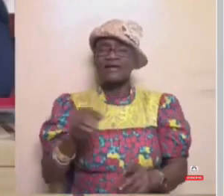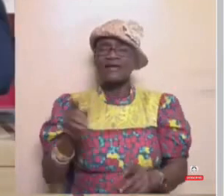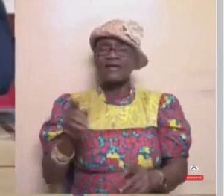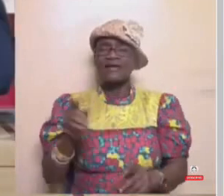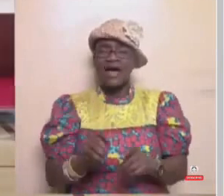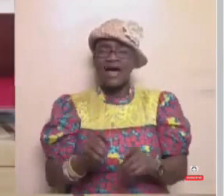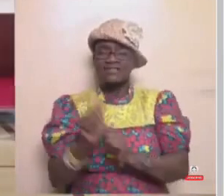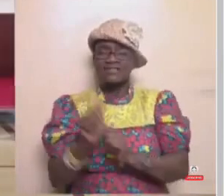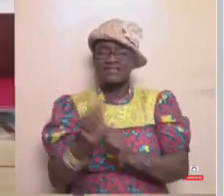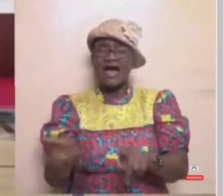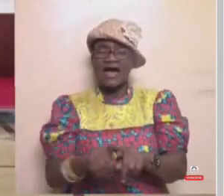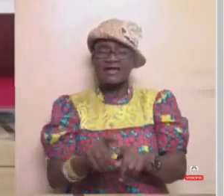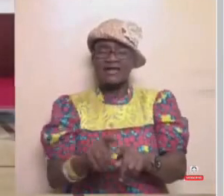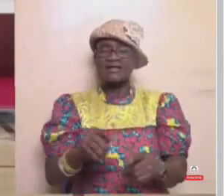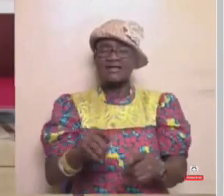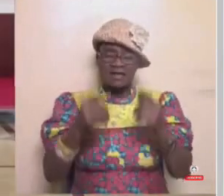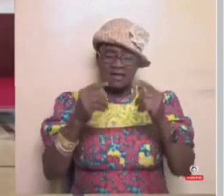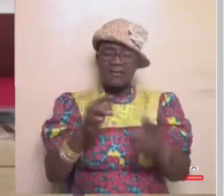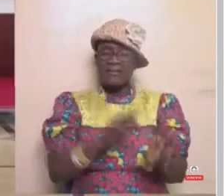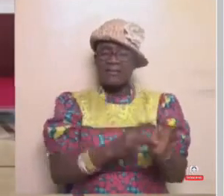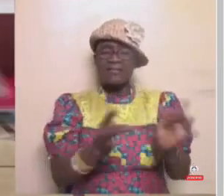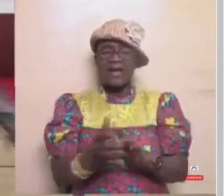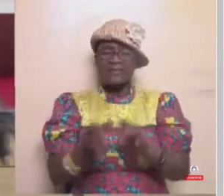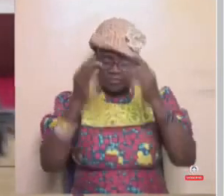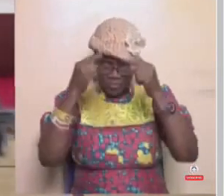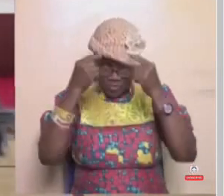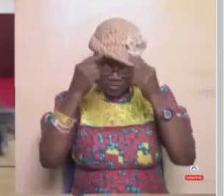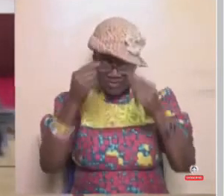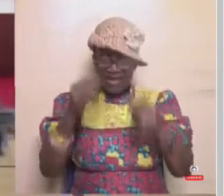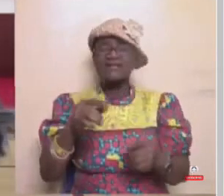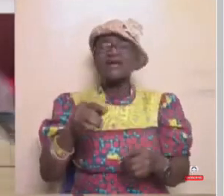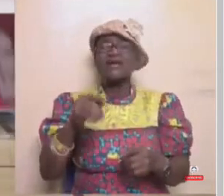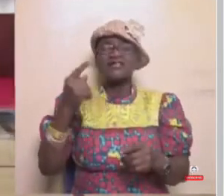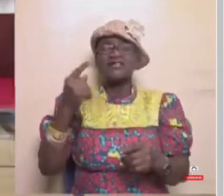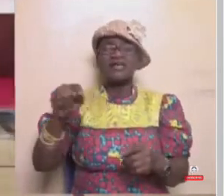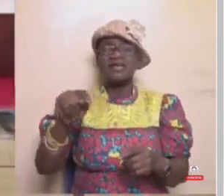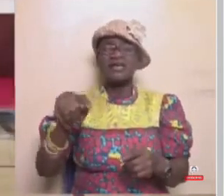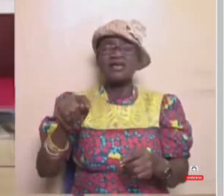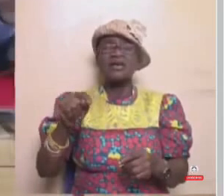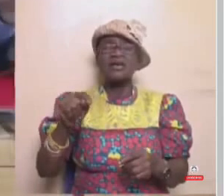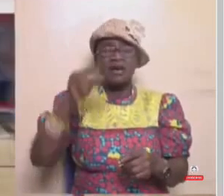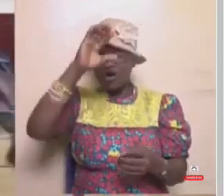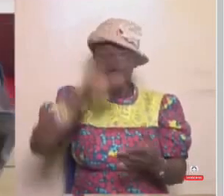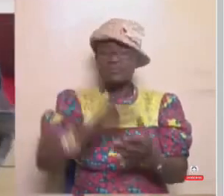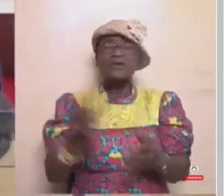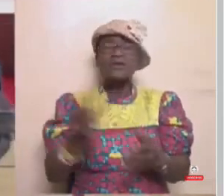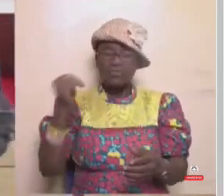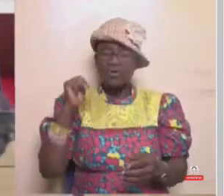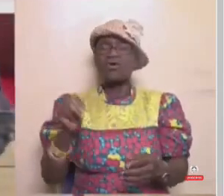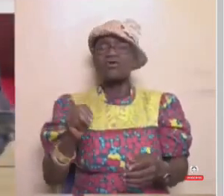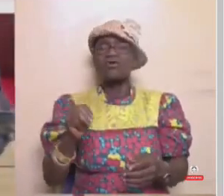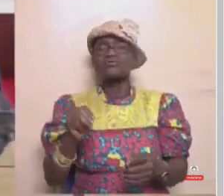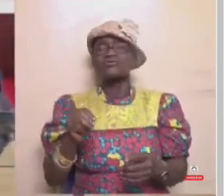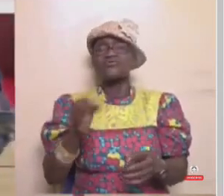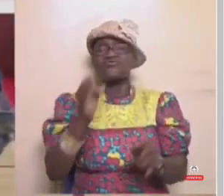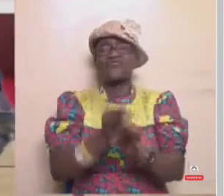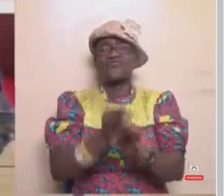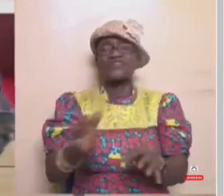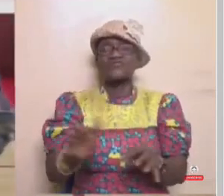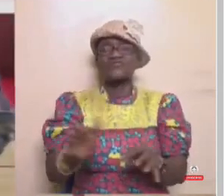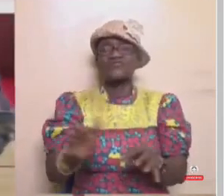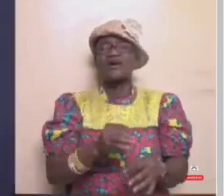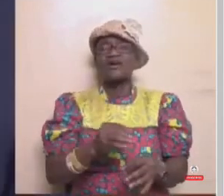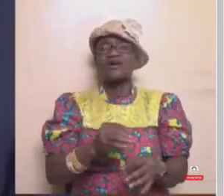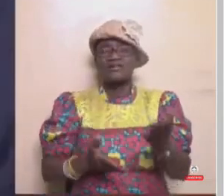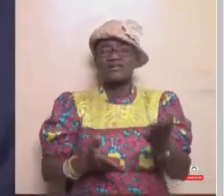the husband was faithfully serving God, but didn't do anything about her financial